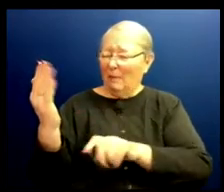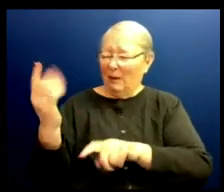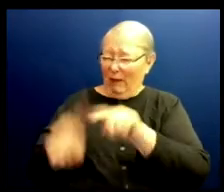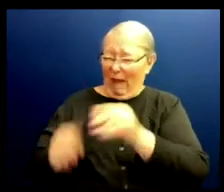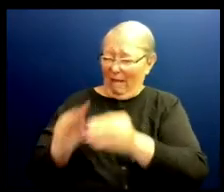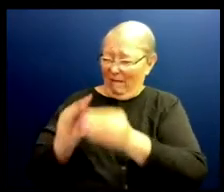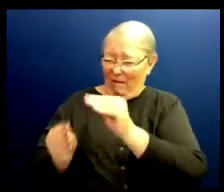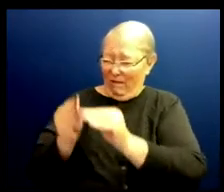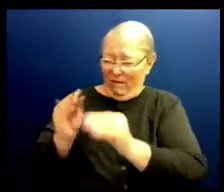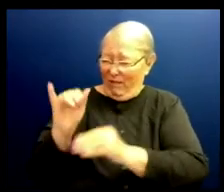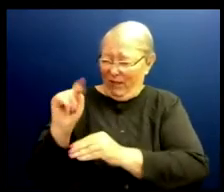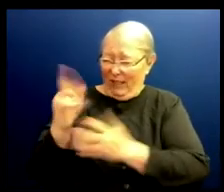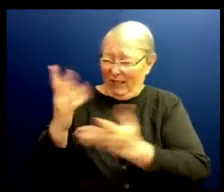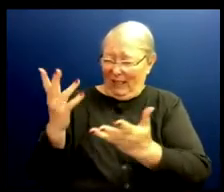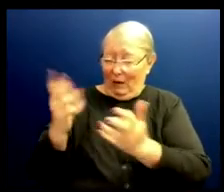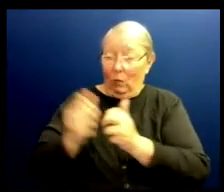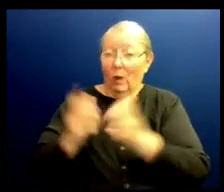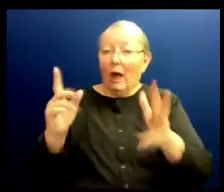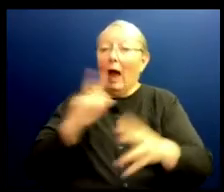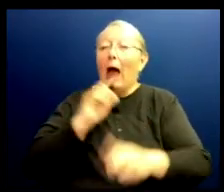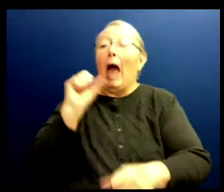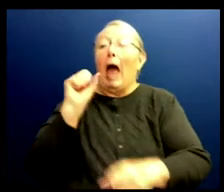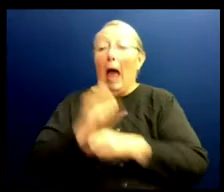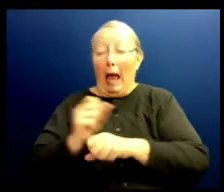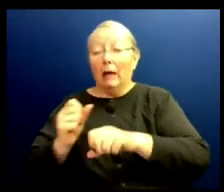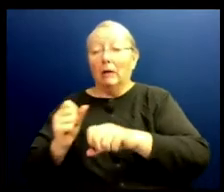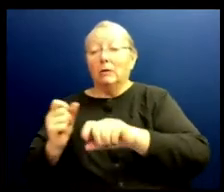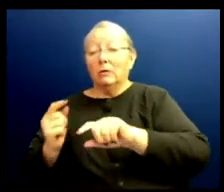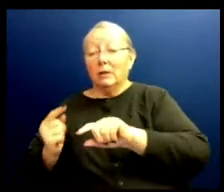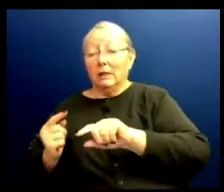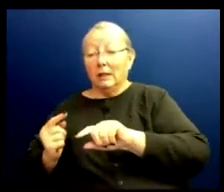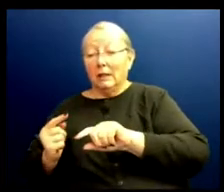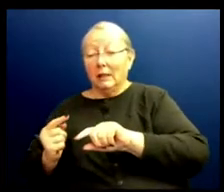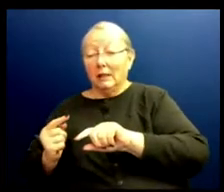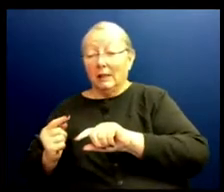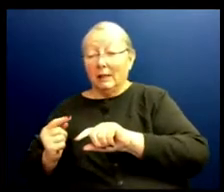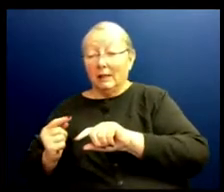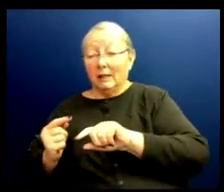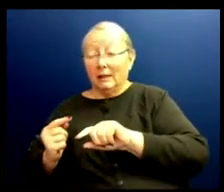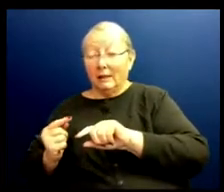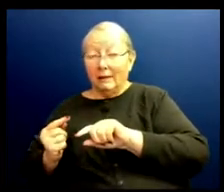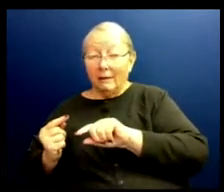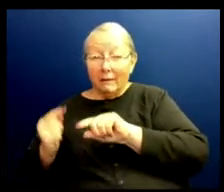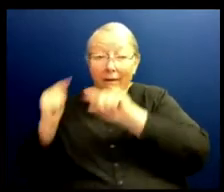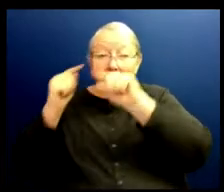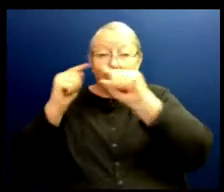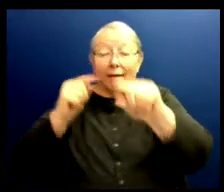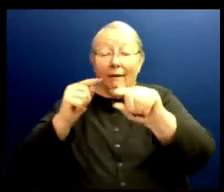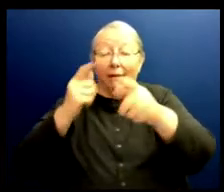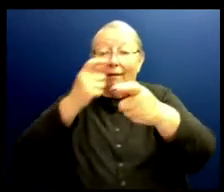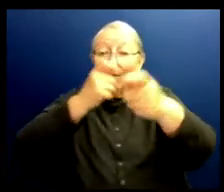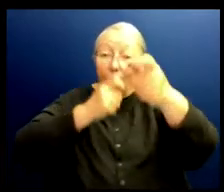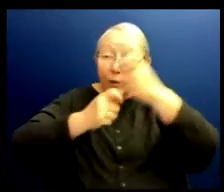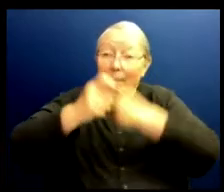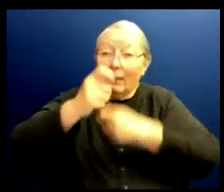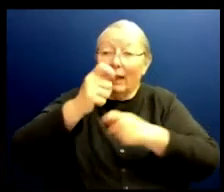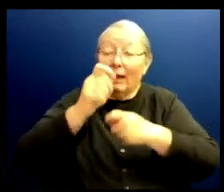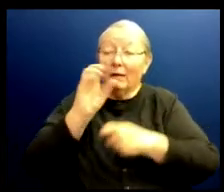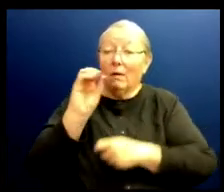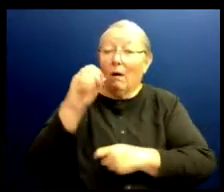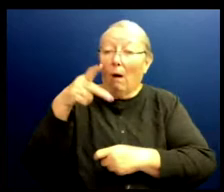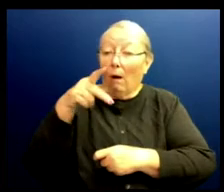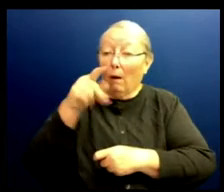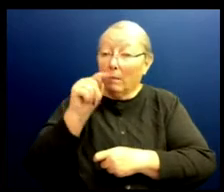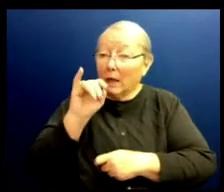correct it without actually putting corrective optics in the light path, which is